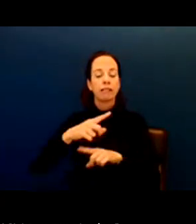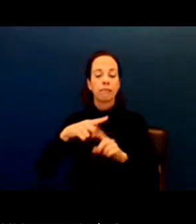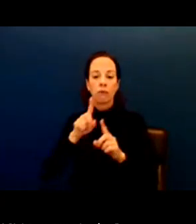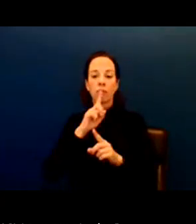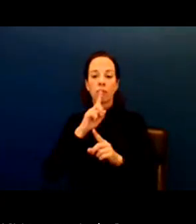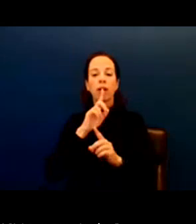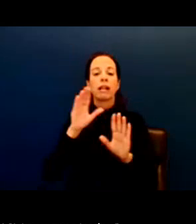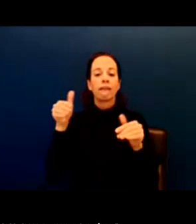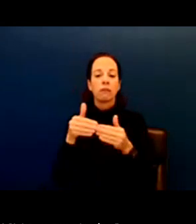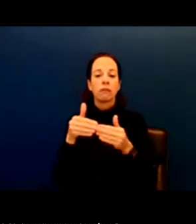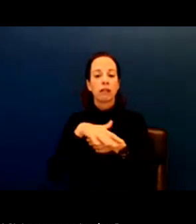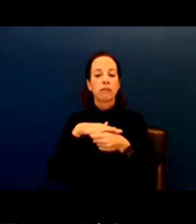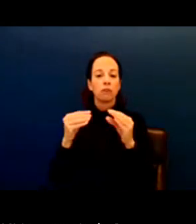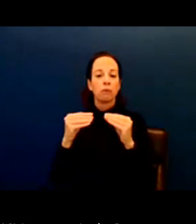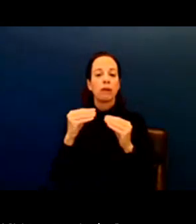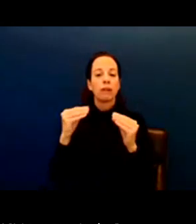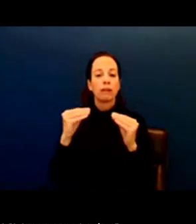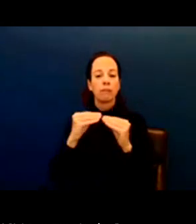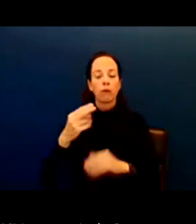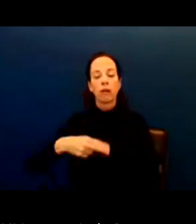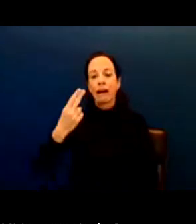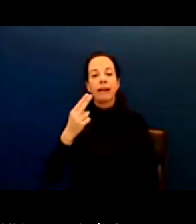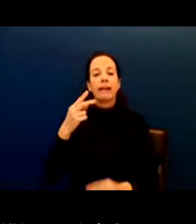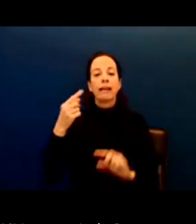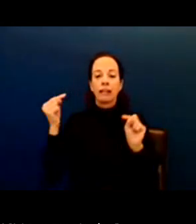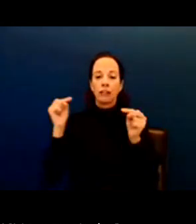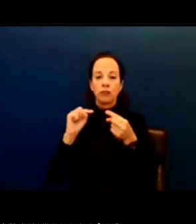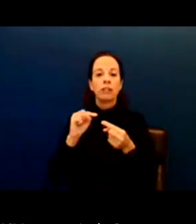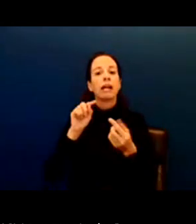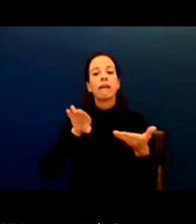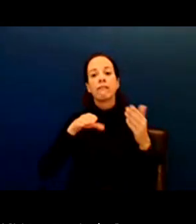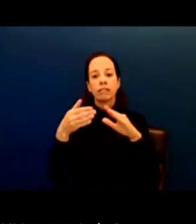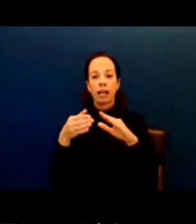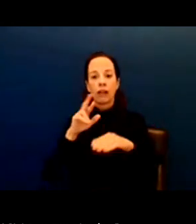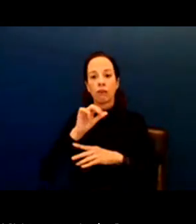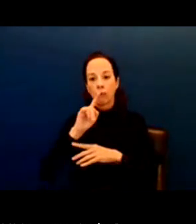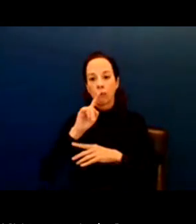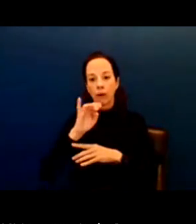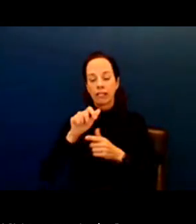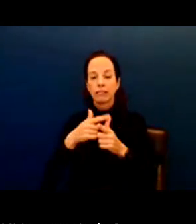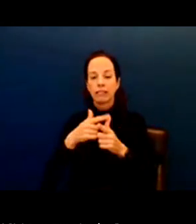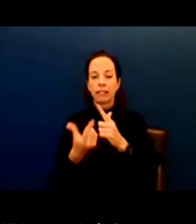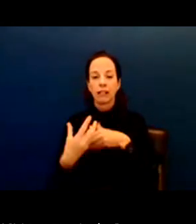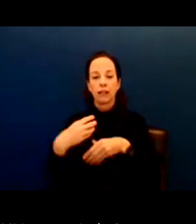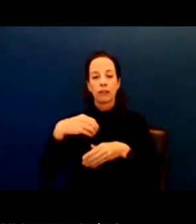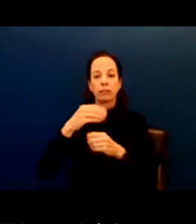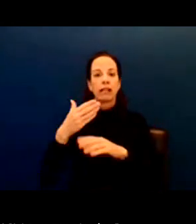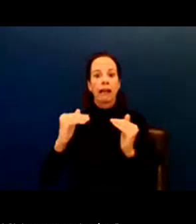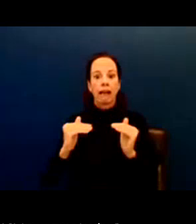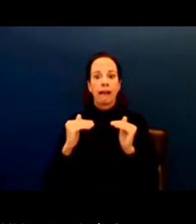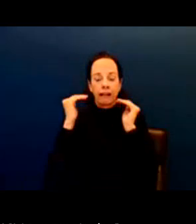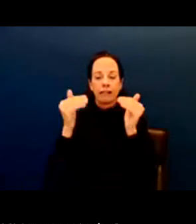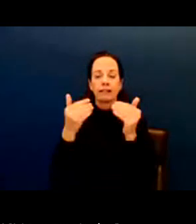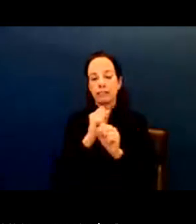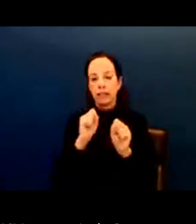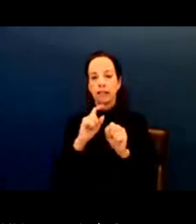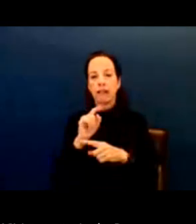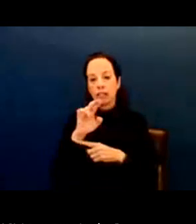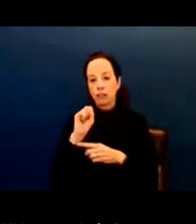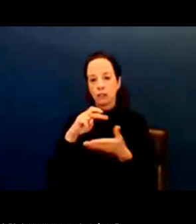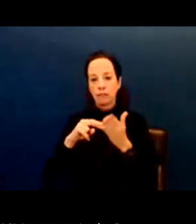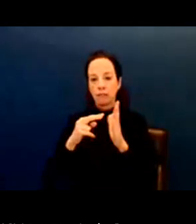locations with higher injury and fatality rates and incorporates enhanced safety features, resulting in greater overall safety